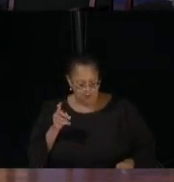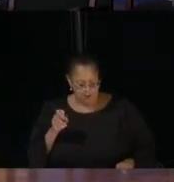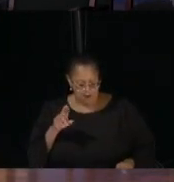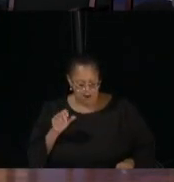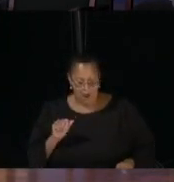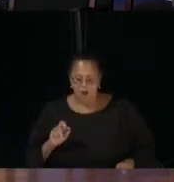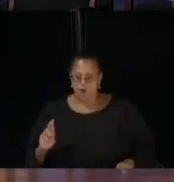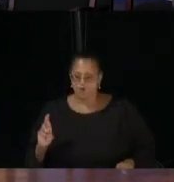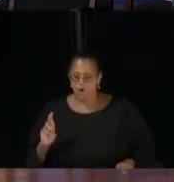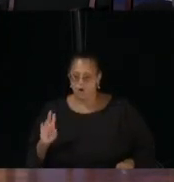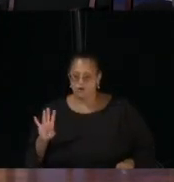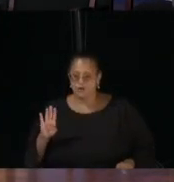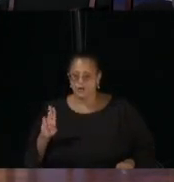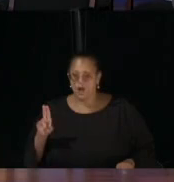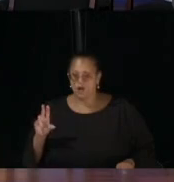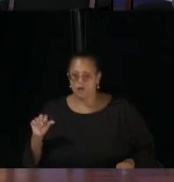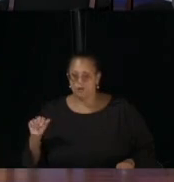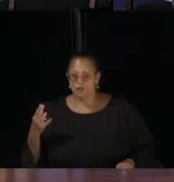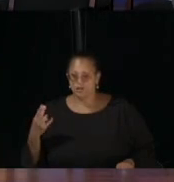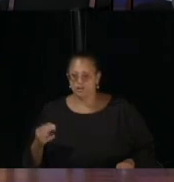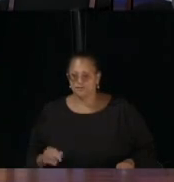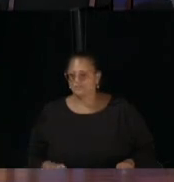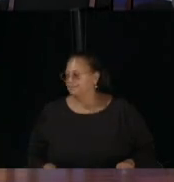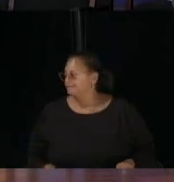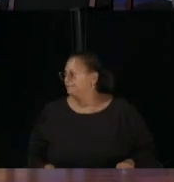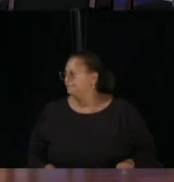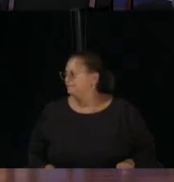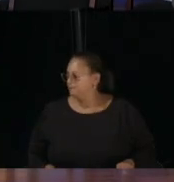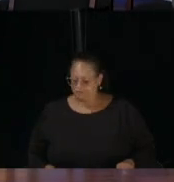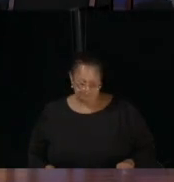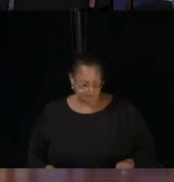Victoria Rose Bush.